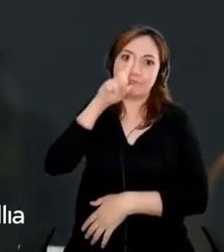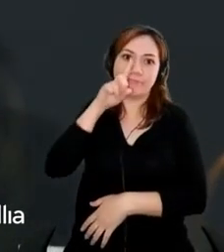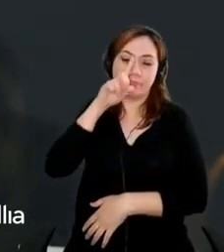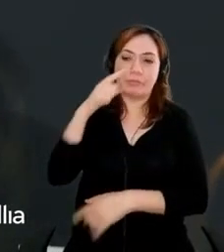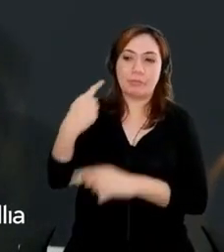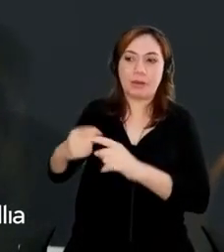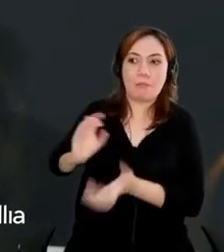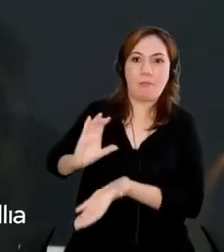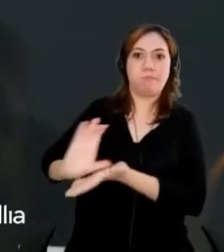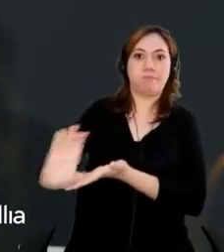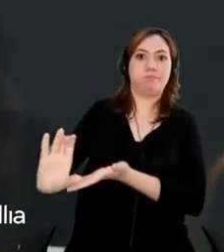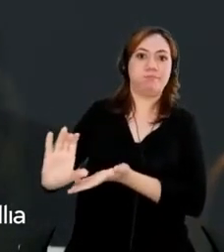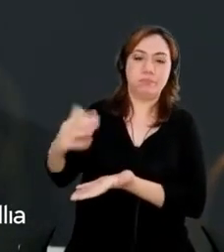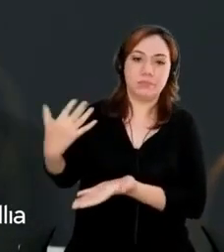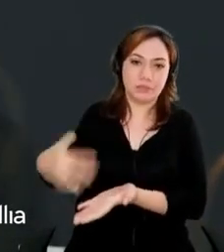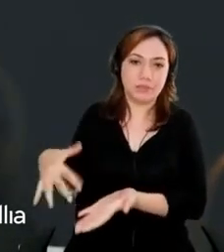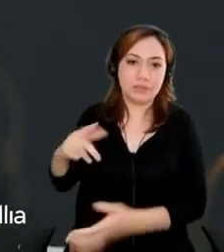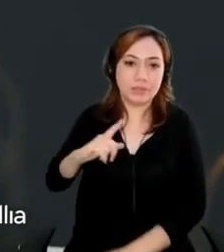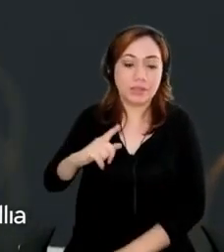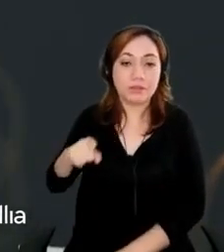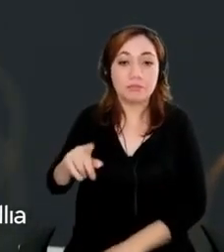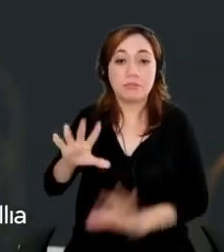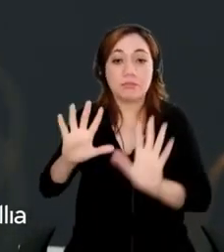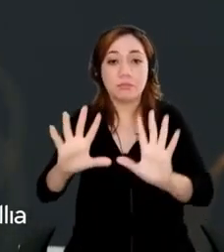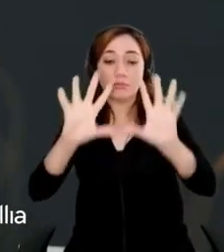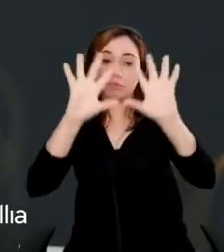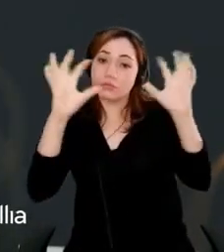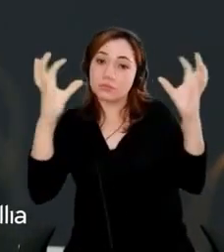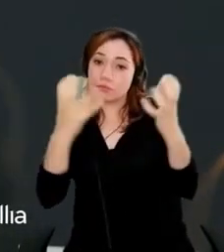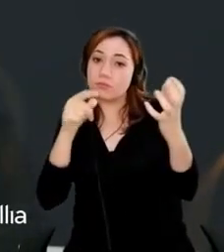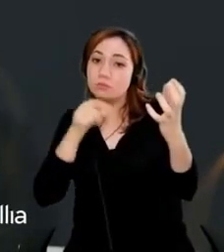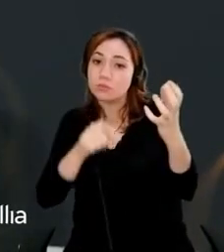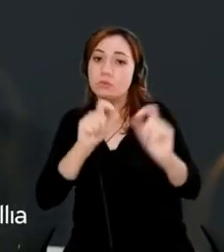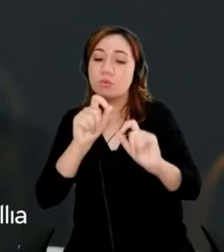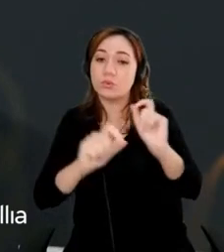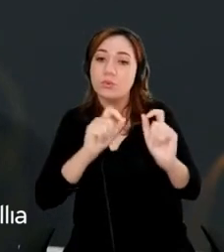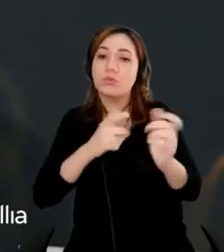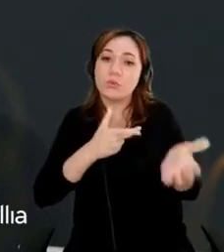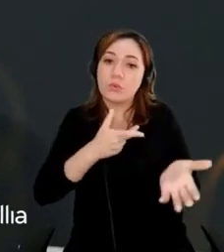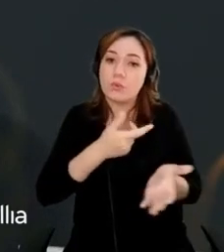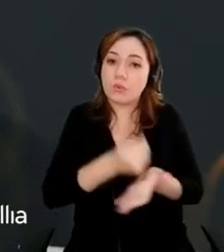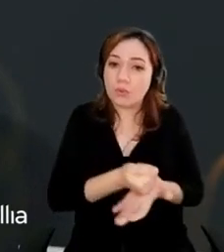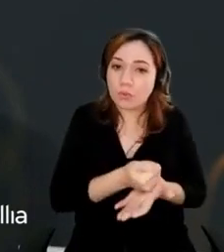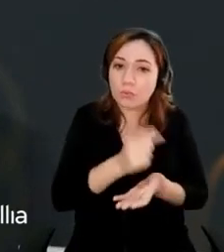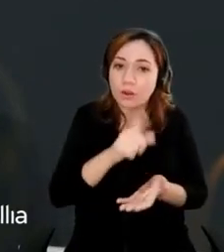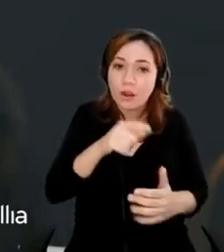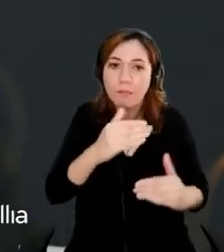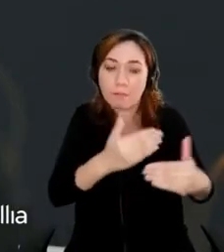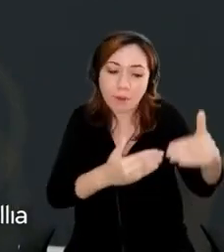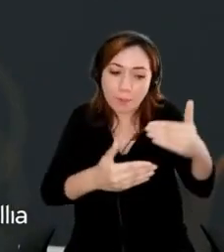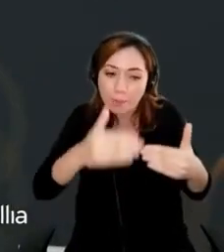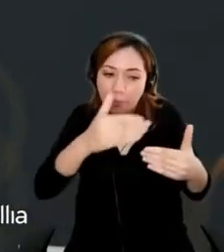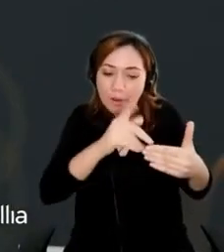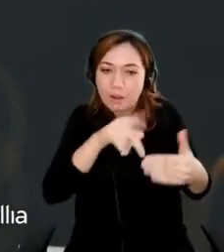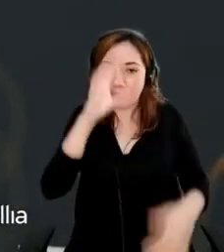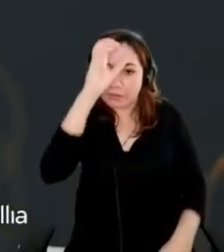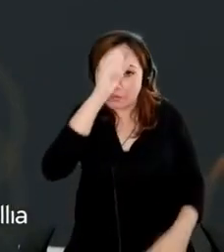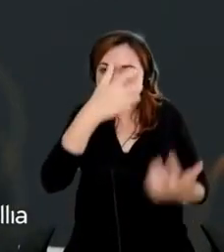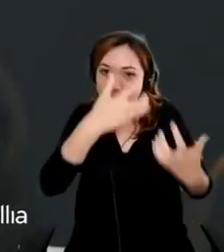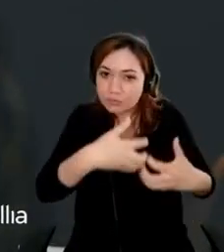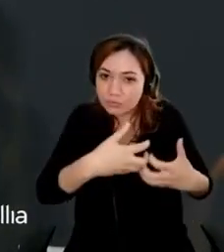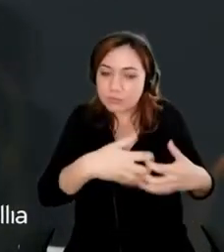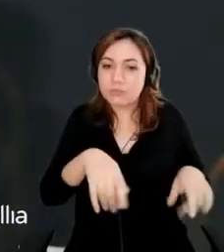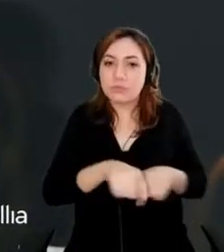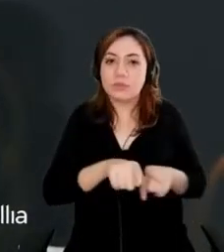In the cloud, you can acquire as building blocks machine learning services, analytics, IoT,